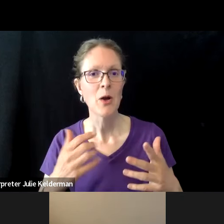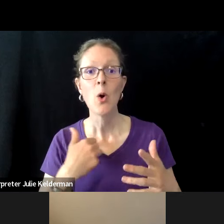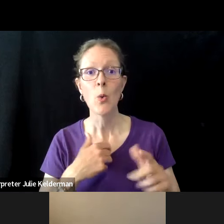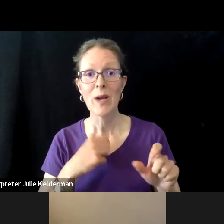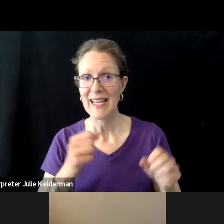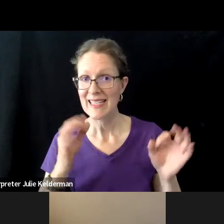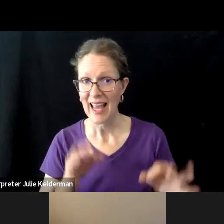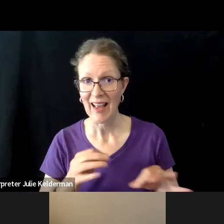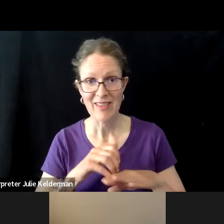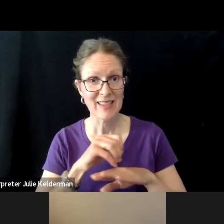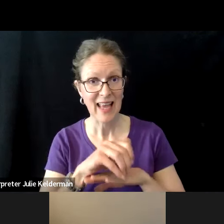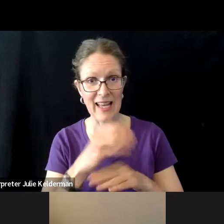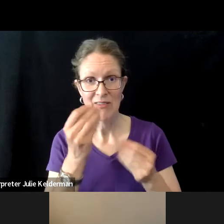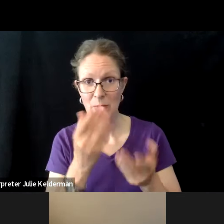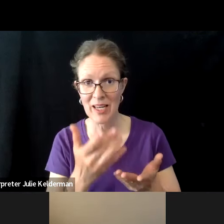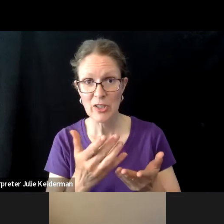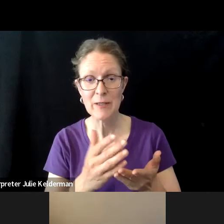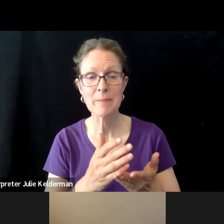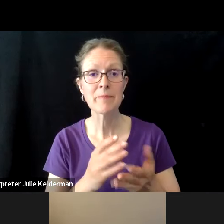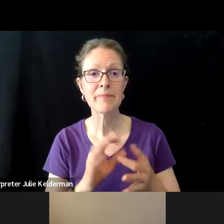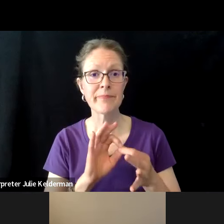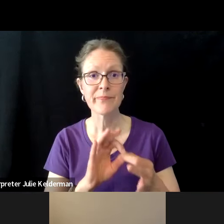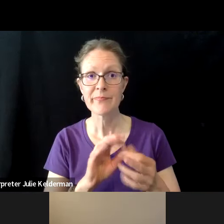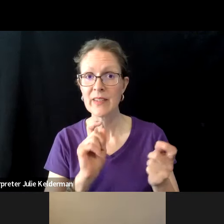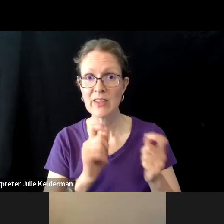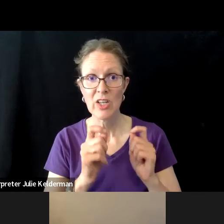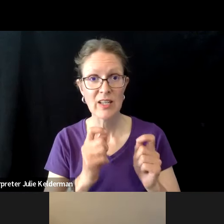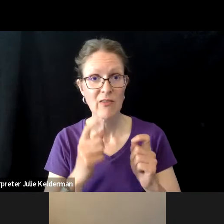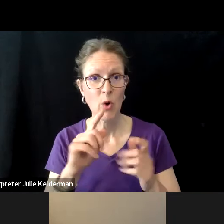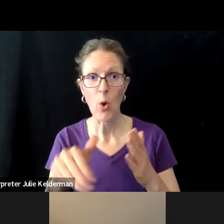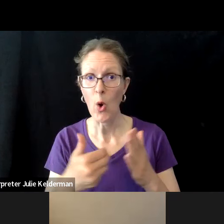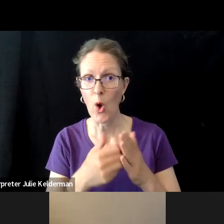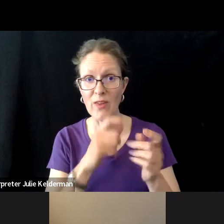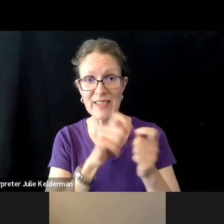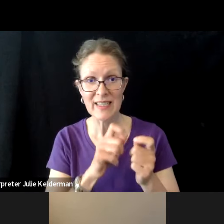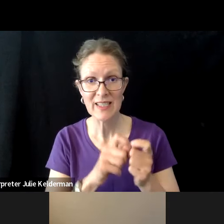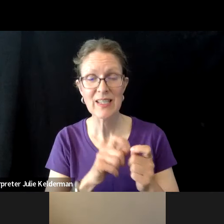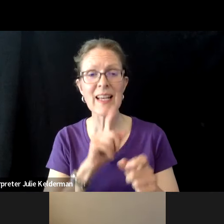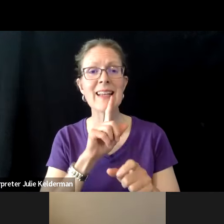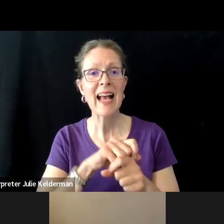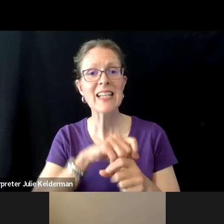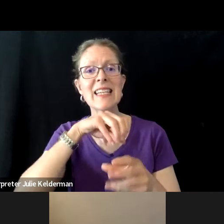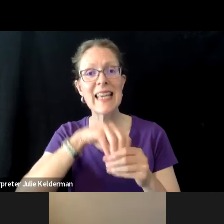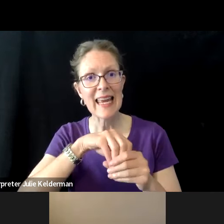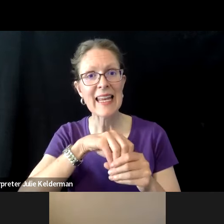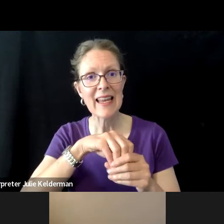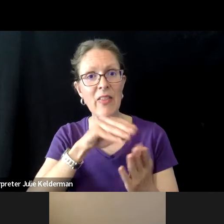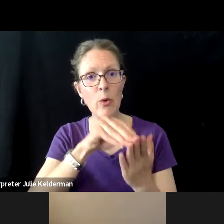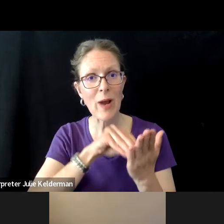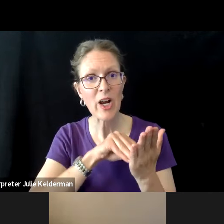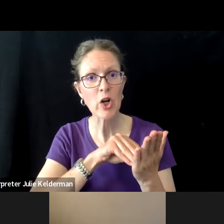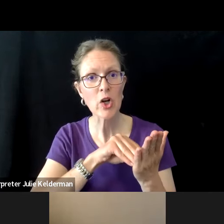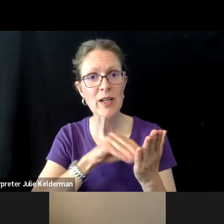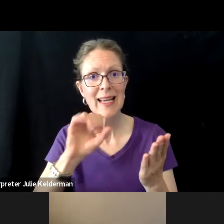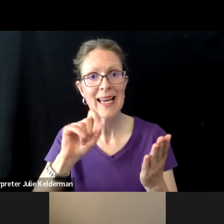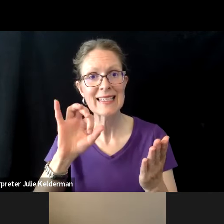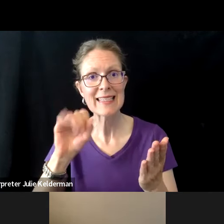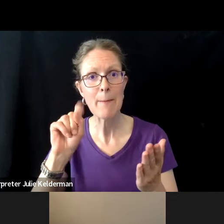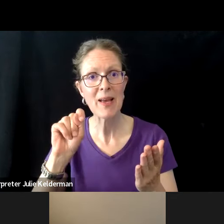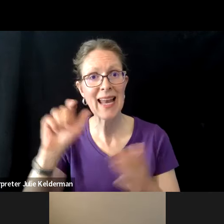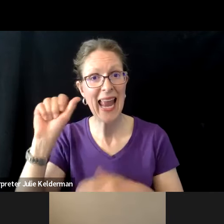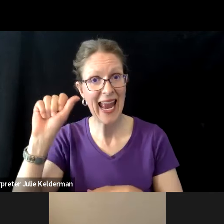you that information on the changes and all of the details. It's actually in the record as Exhibit A to our application